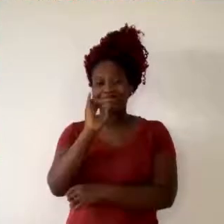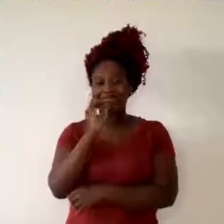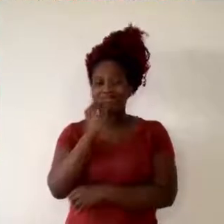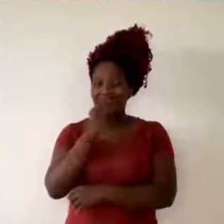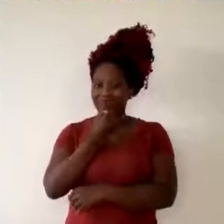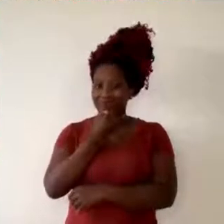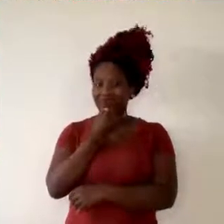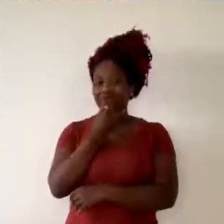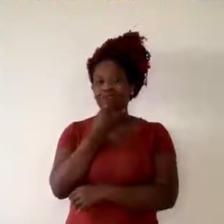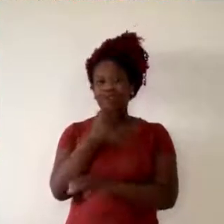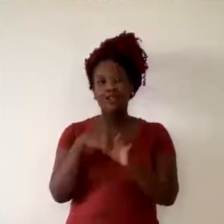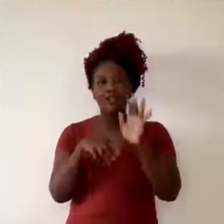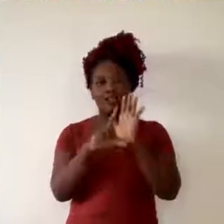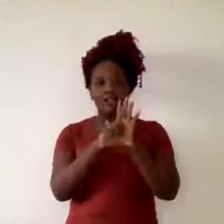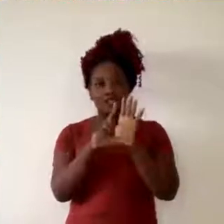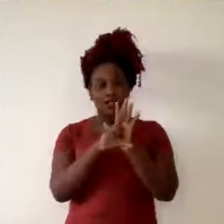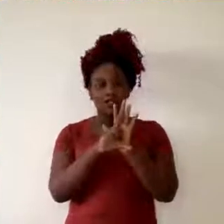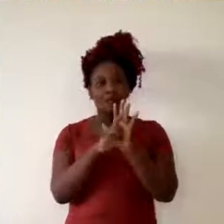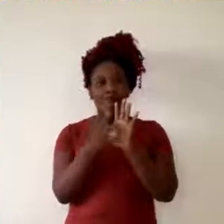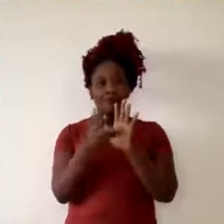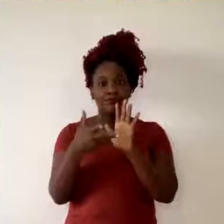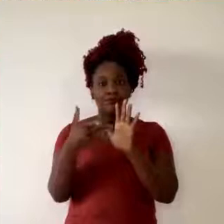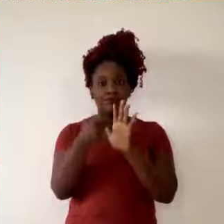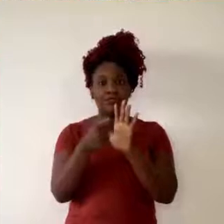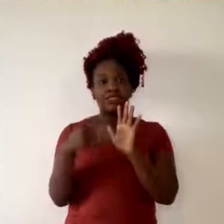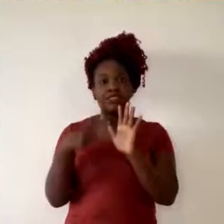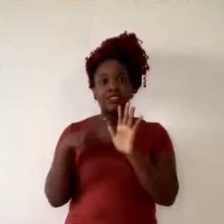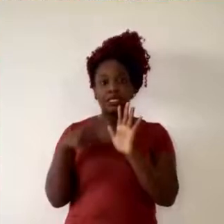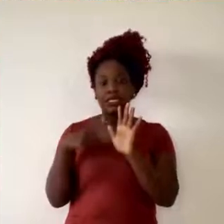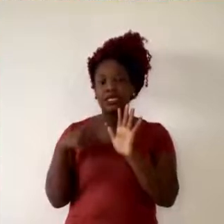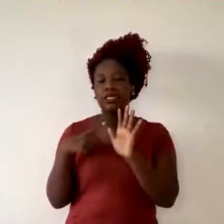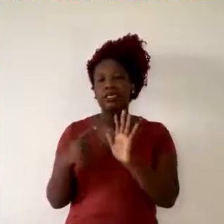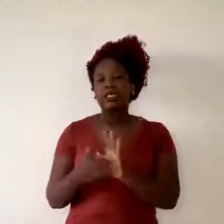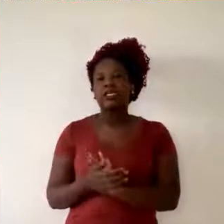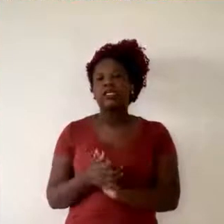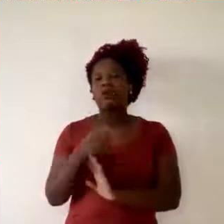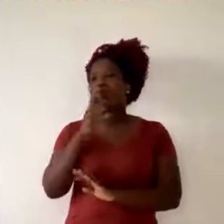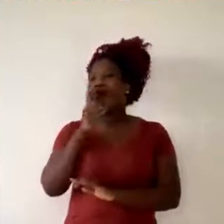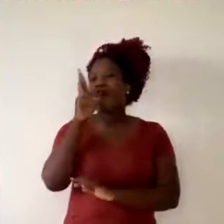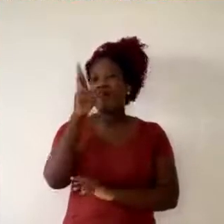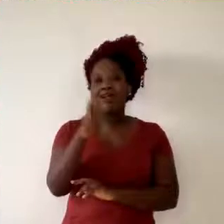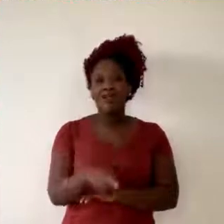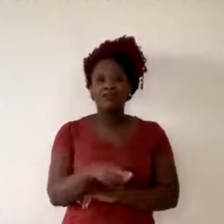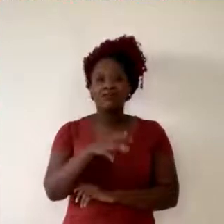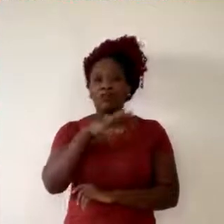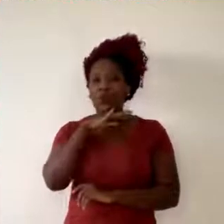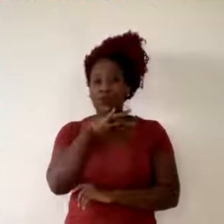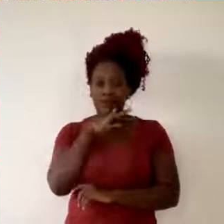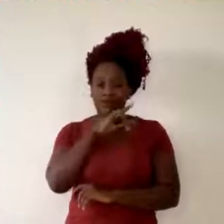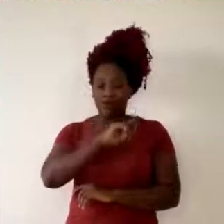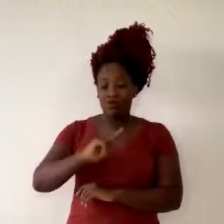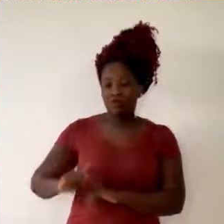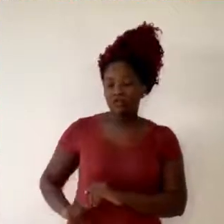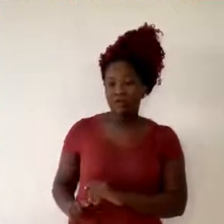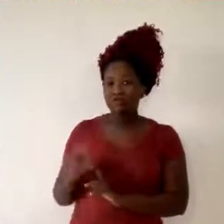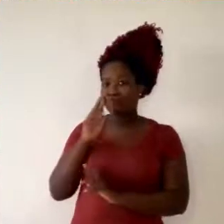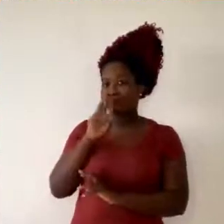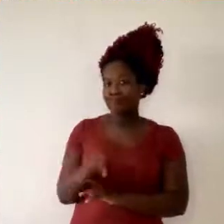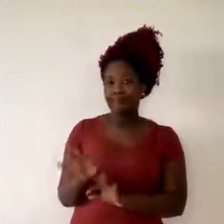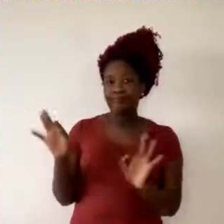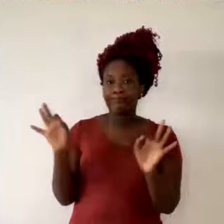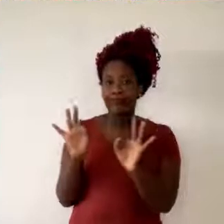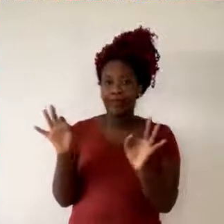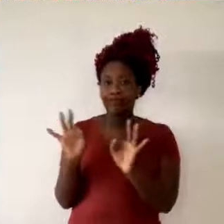unfortunately, so this legislation, we have an excellent legislation. We, the answers are very poor answers from